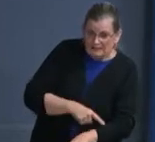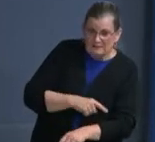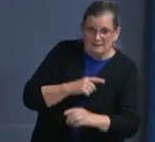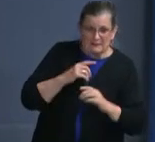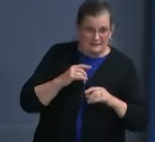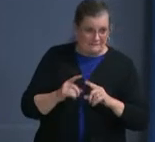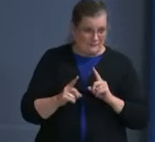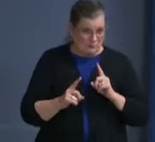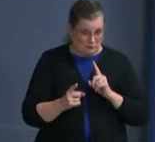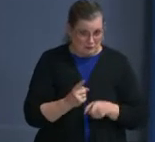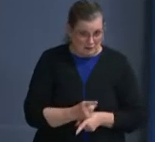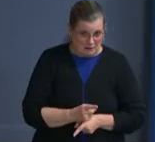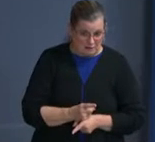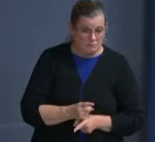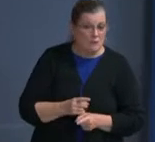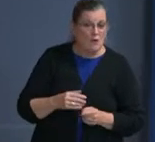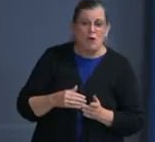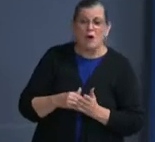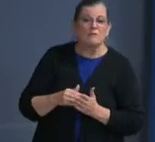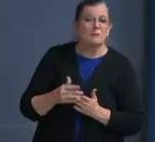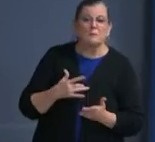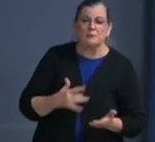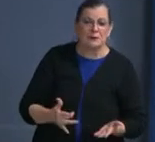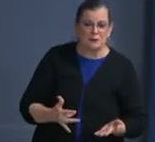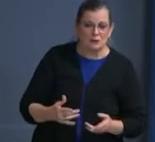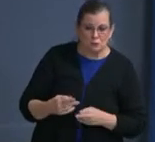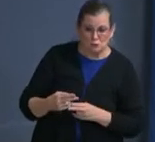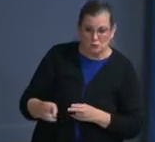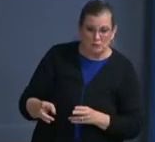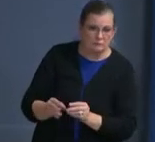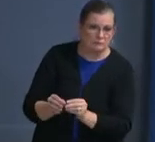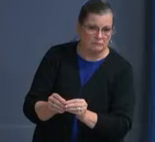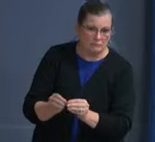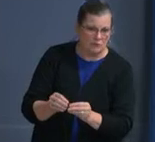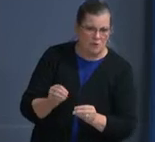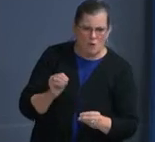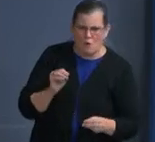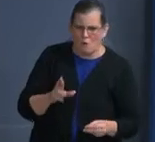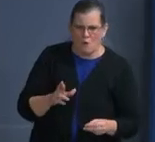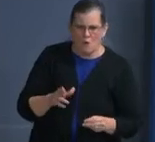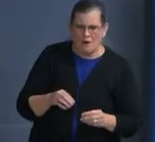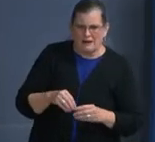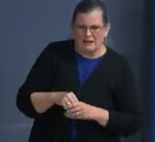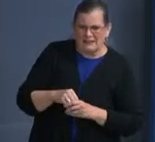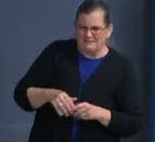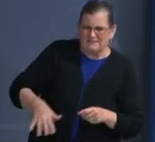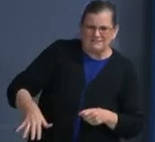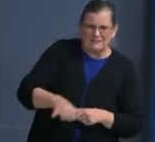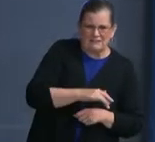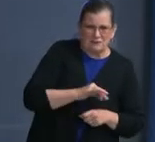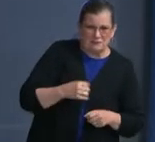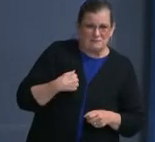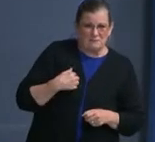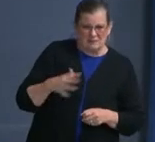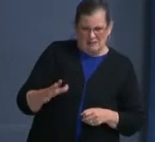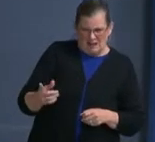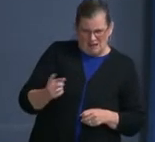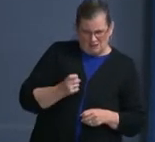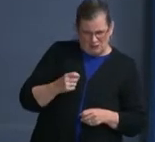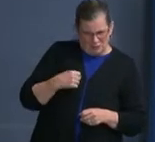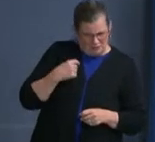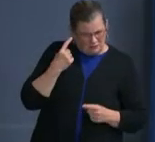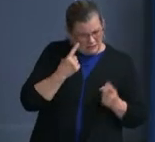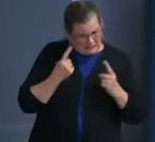So oftentimes in these briefings or in the flood of emails I get, I'm being asked, are we considering